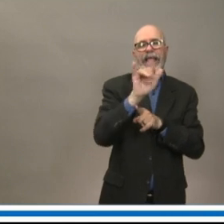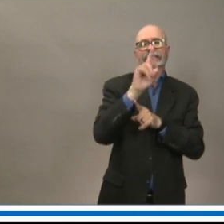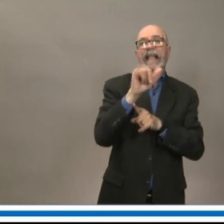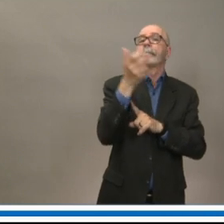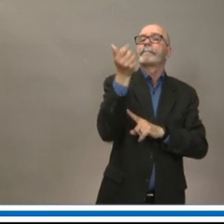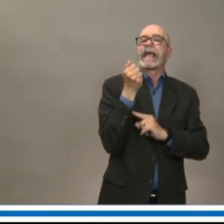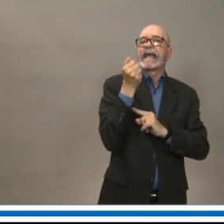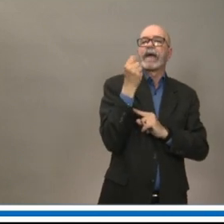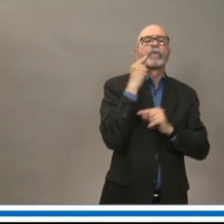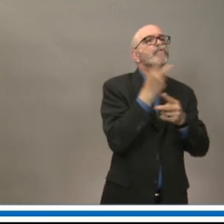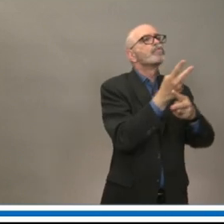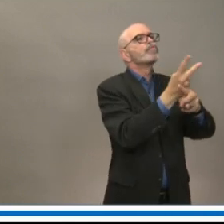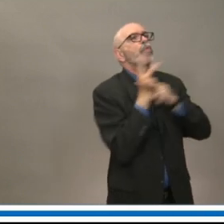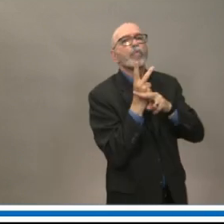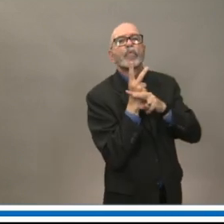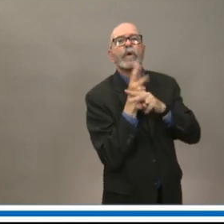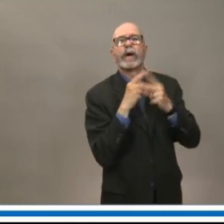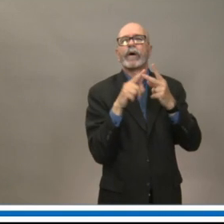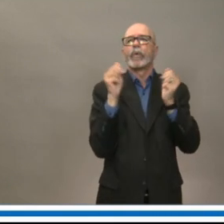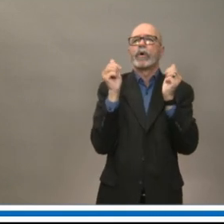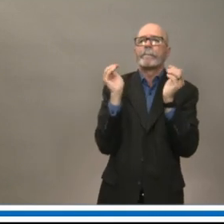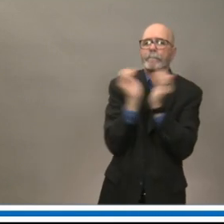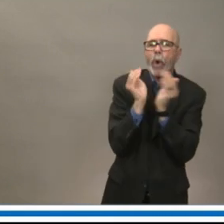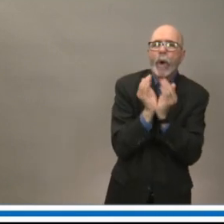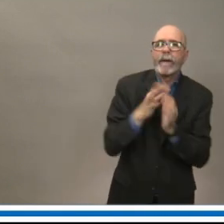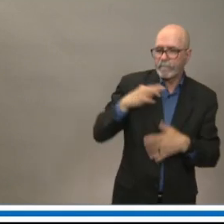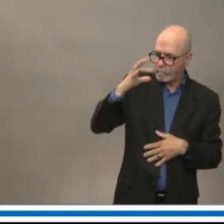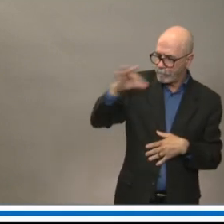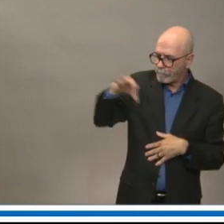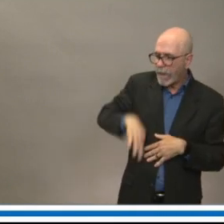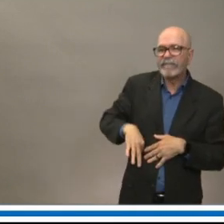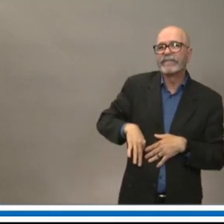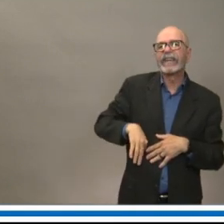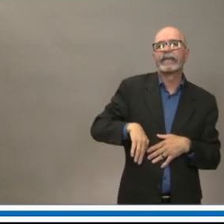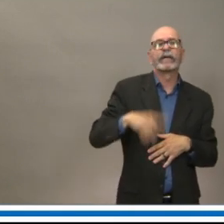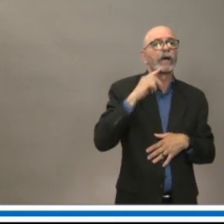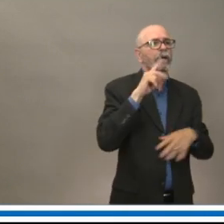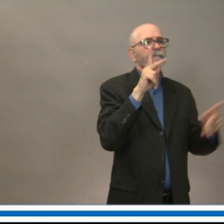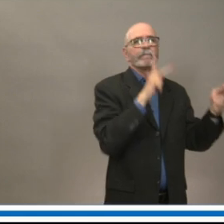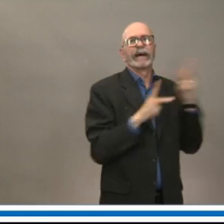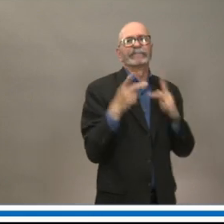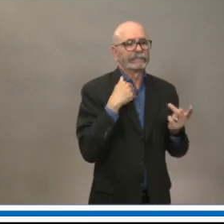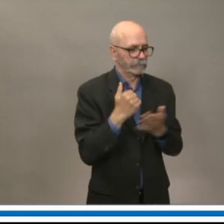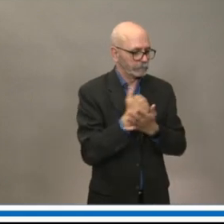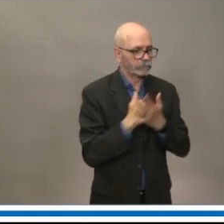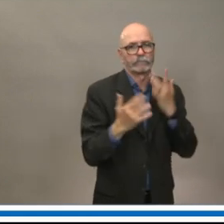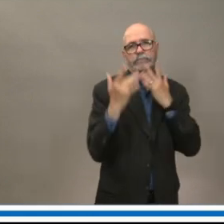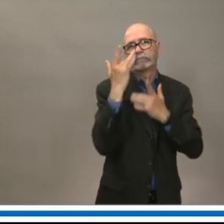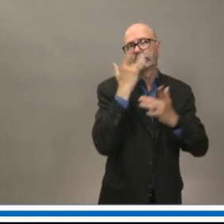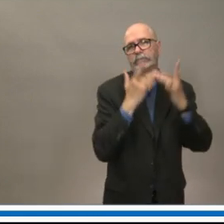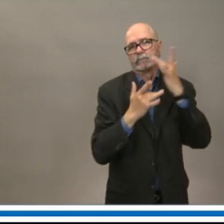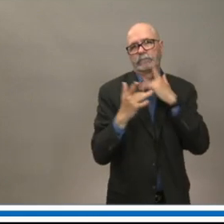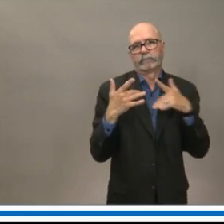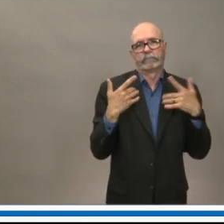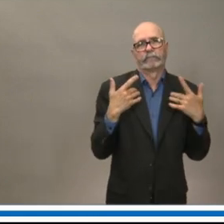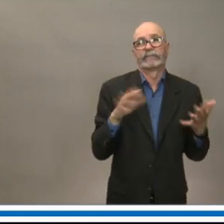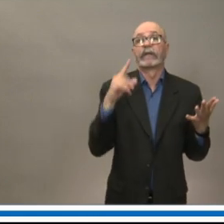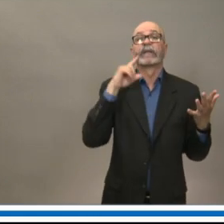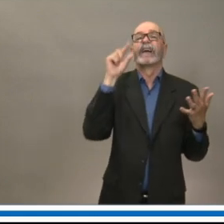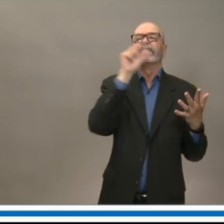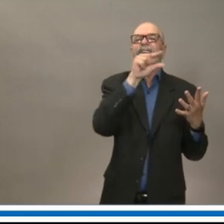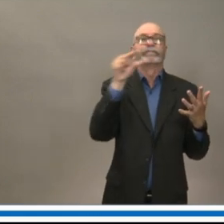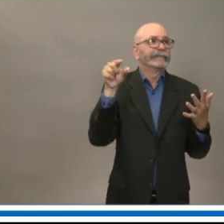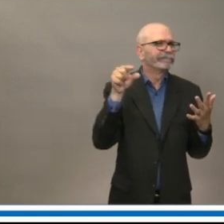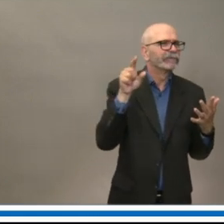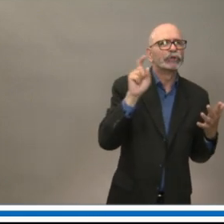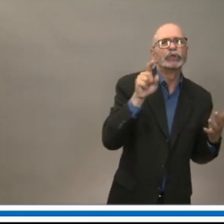windfall profits at the expense of low and moderate income people if governments don't tighten regulations. I'm just wondering,